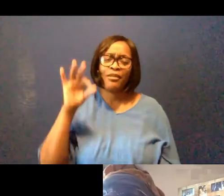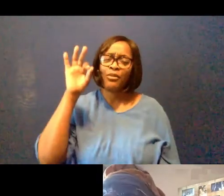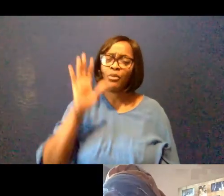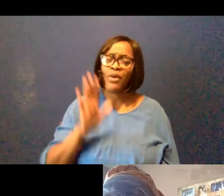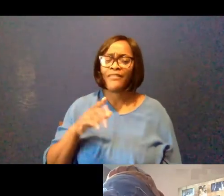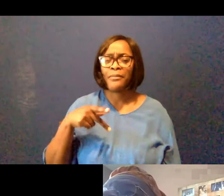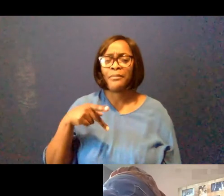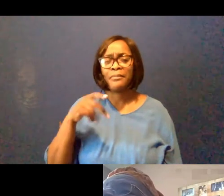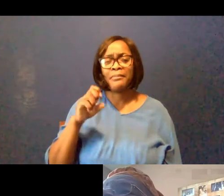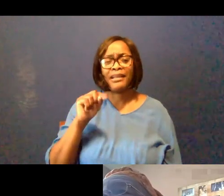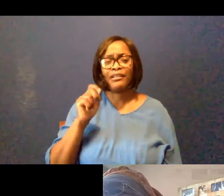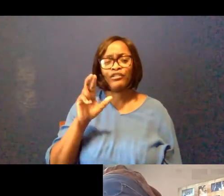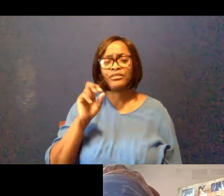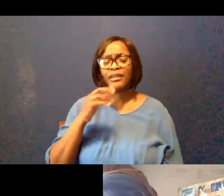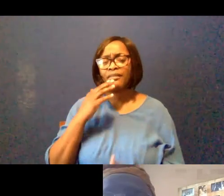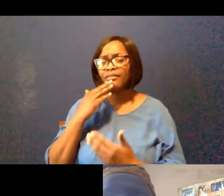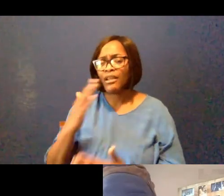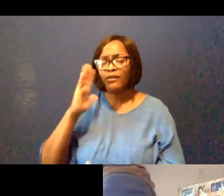for a